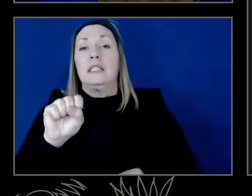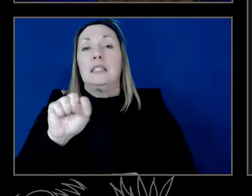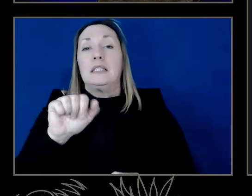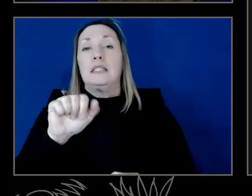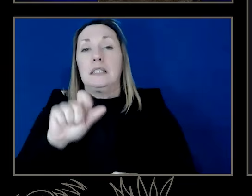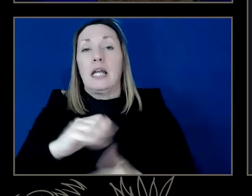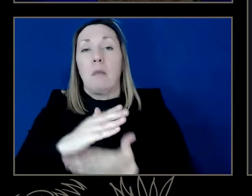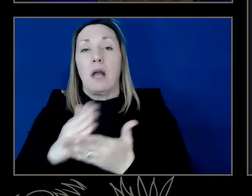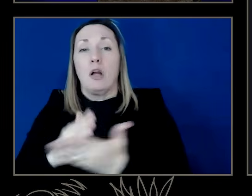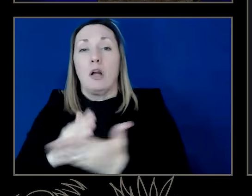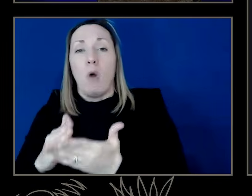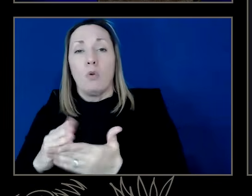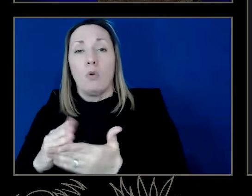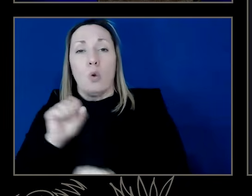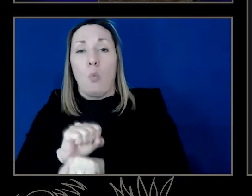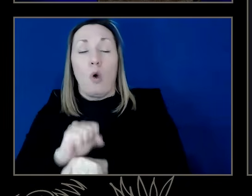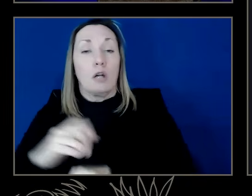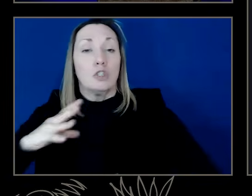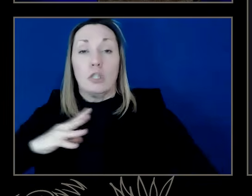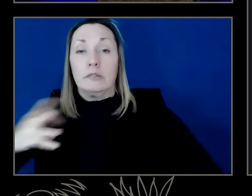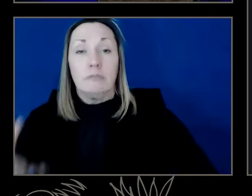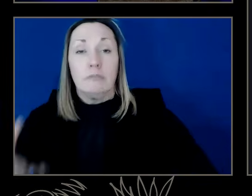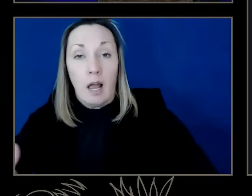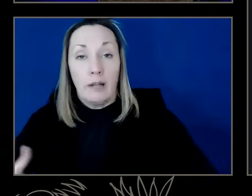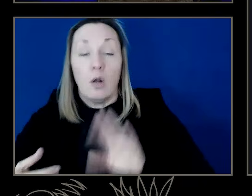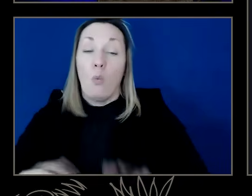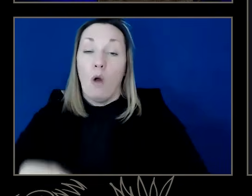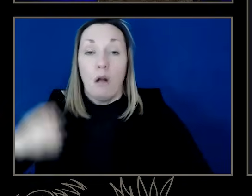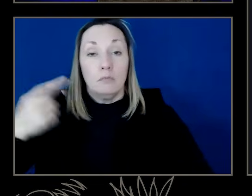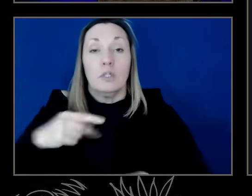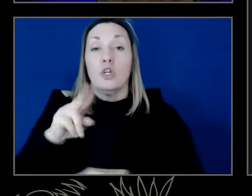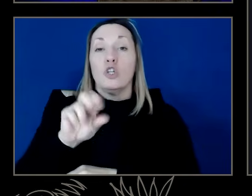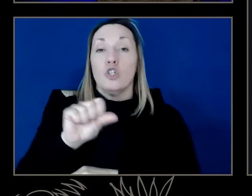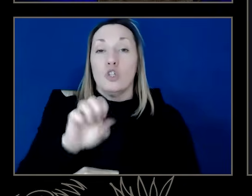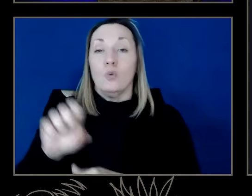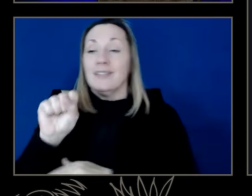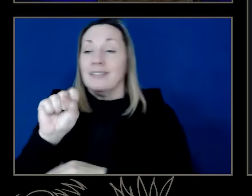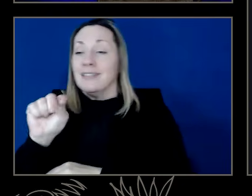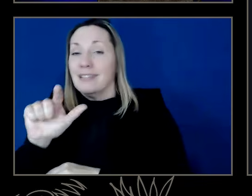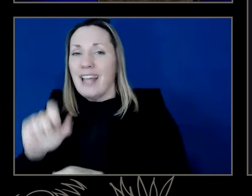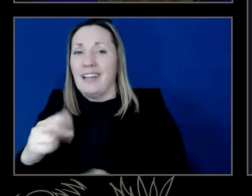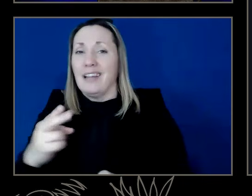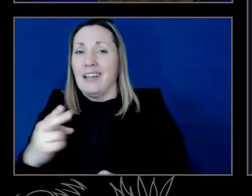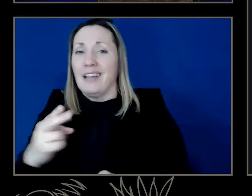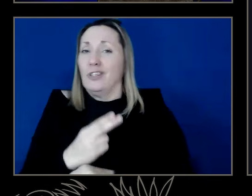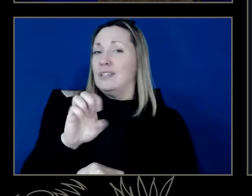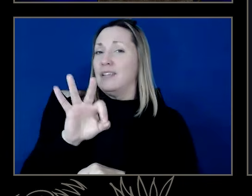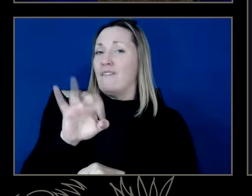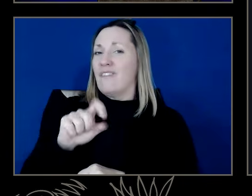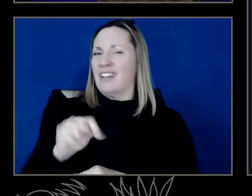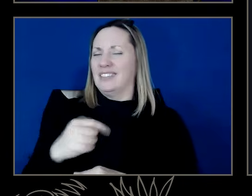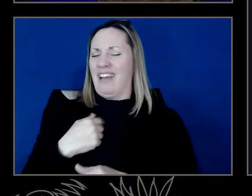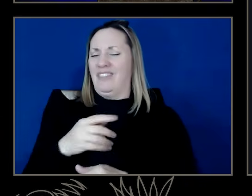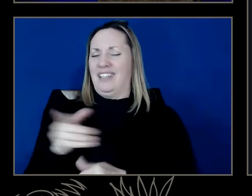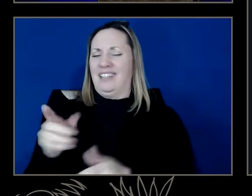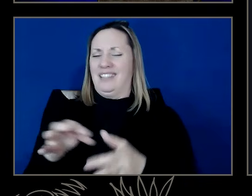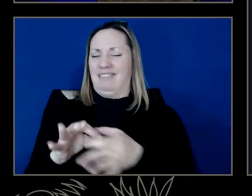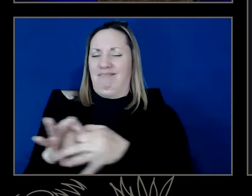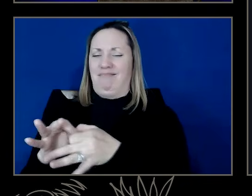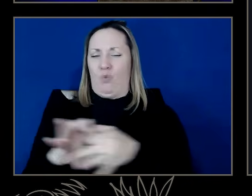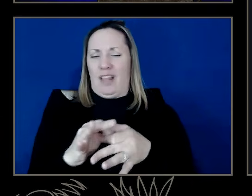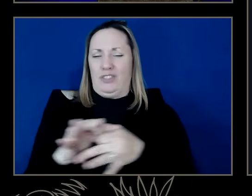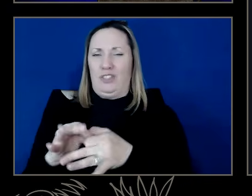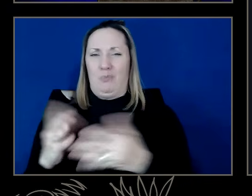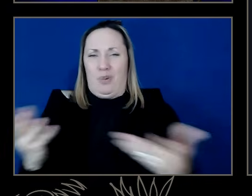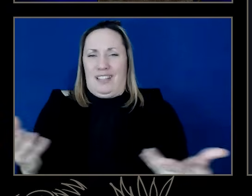components work just fine. Well, the thing is, useState and useEffect sort of have this symbiotic relationship where it's